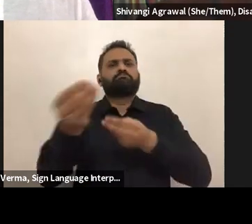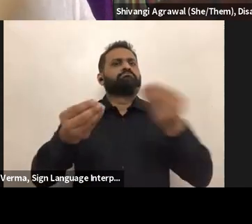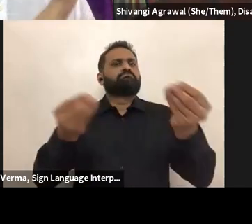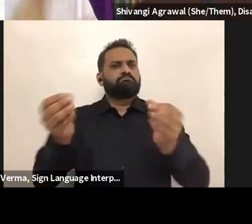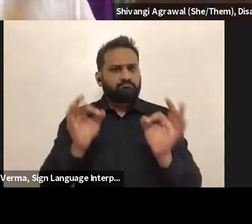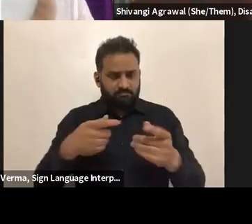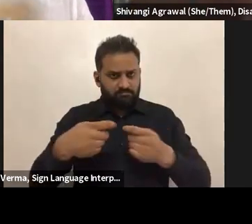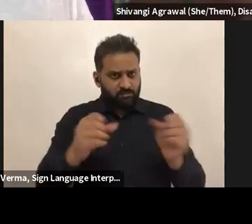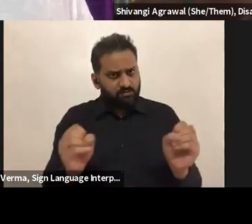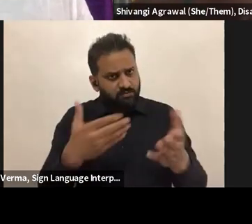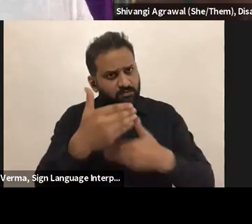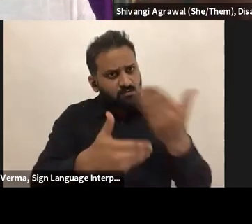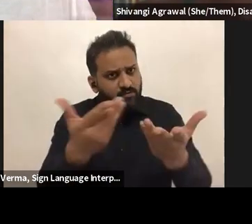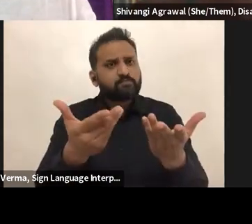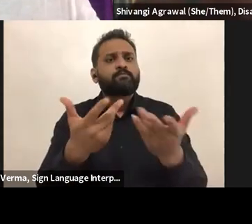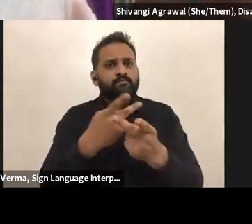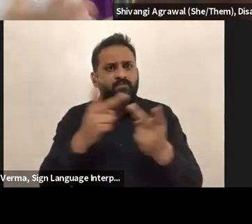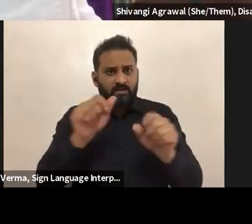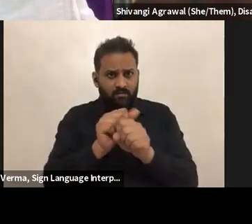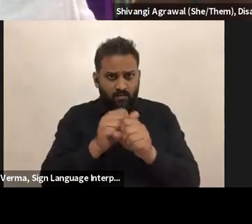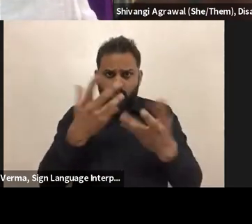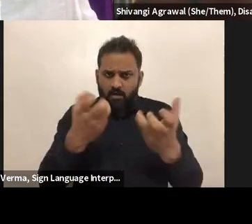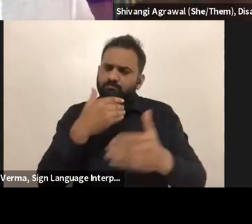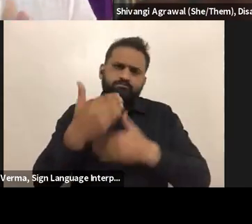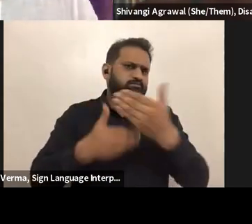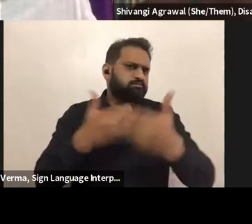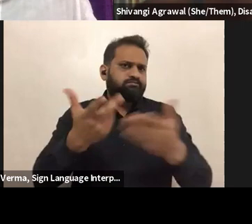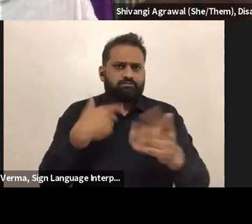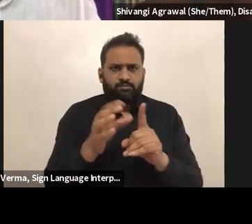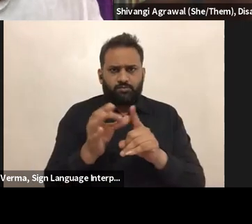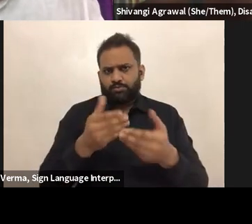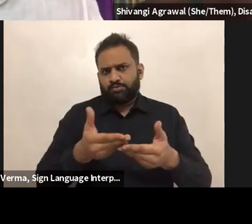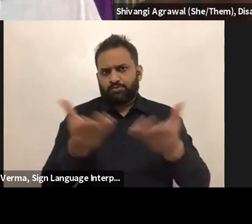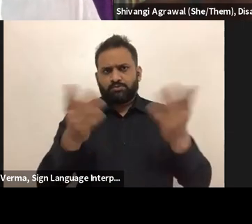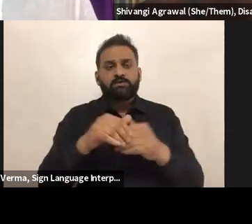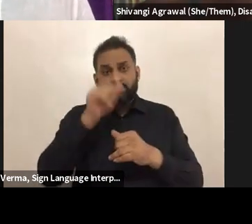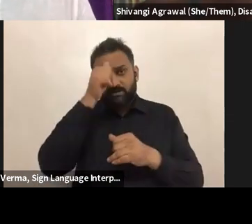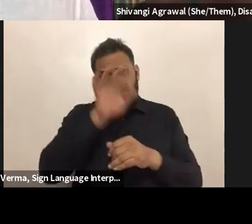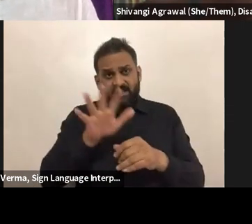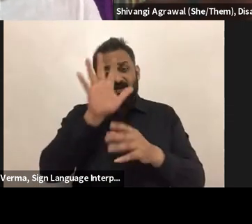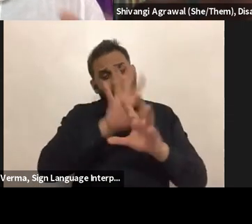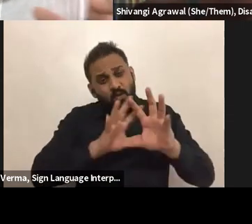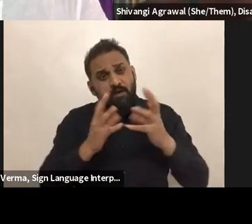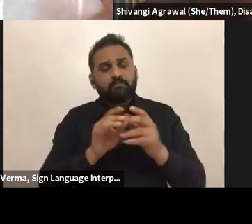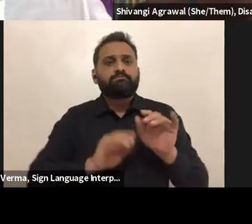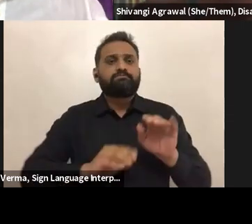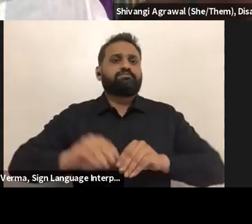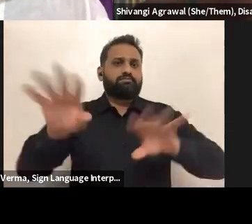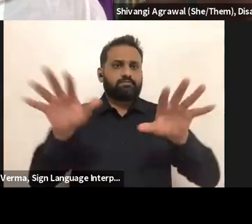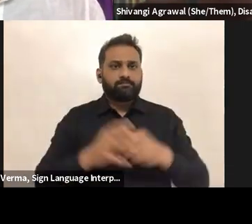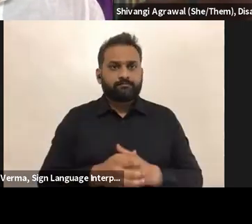businesses outside who would seek the services, and so on and so forth. Either ways, it goes across the countries. Now, on the